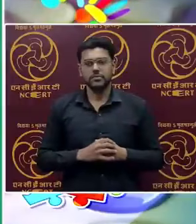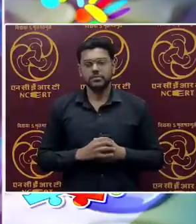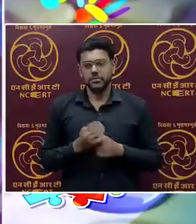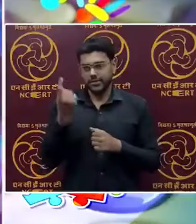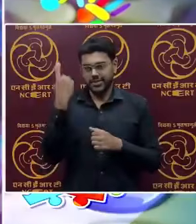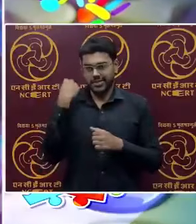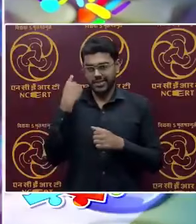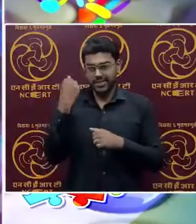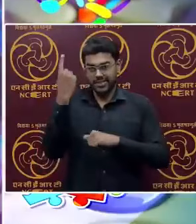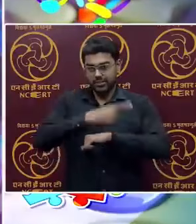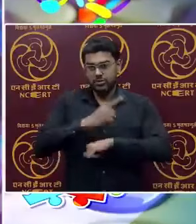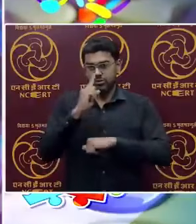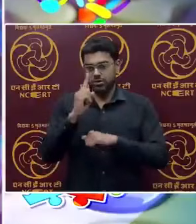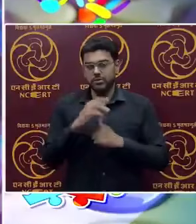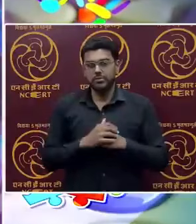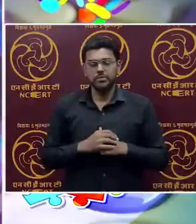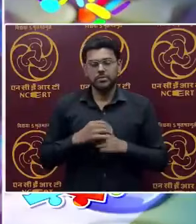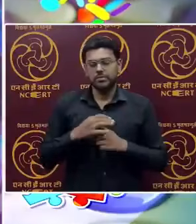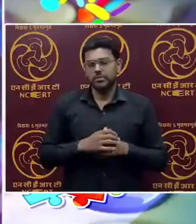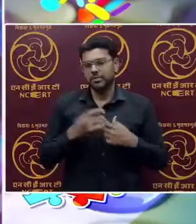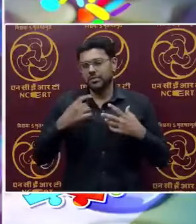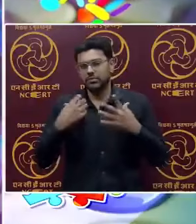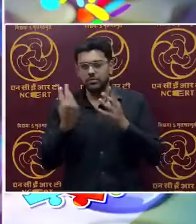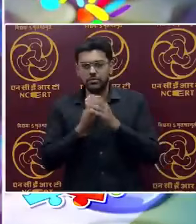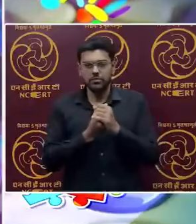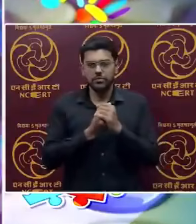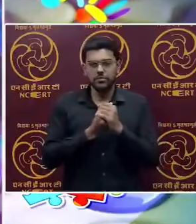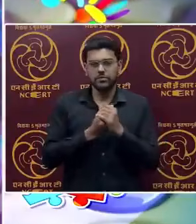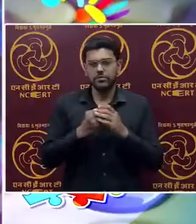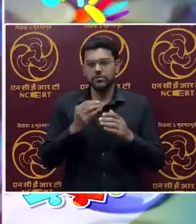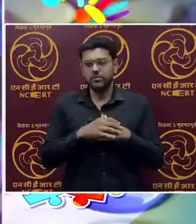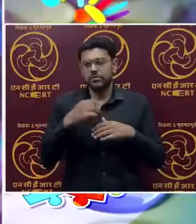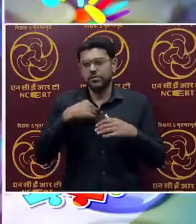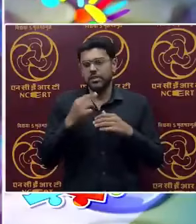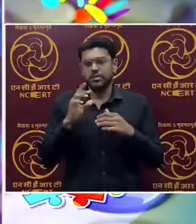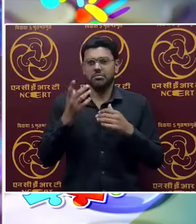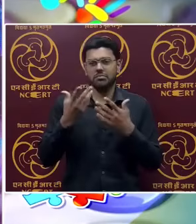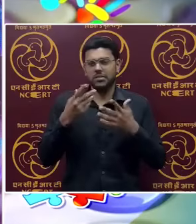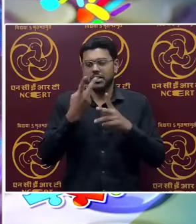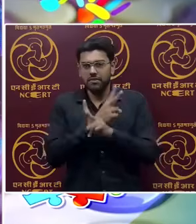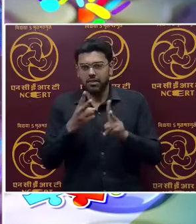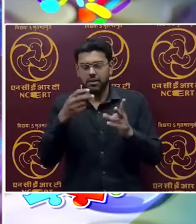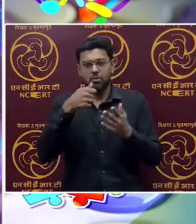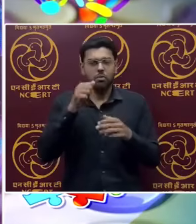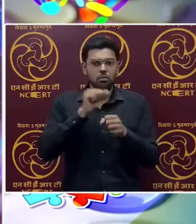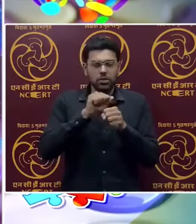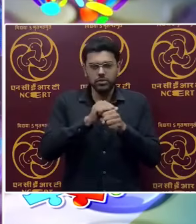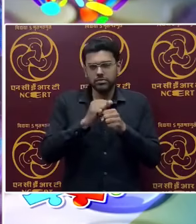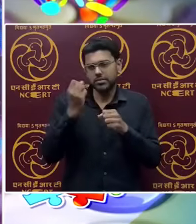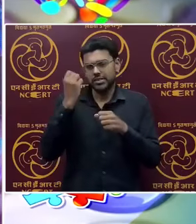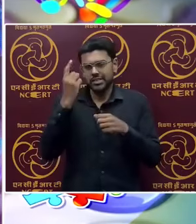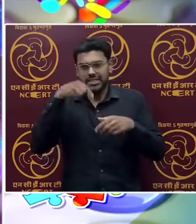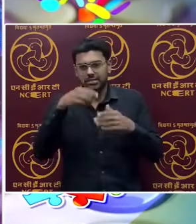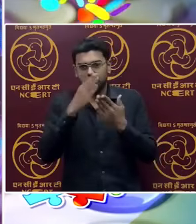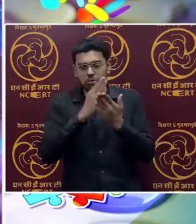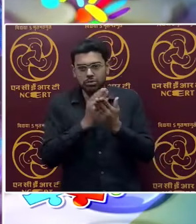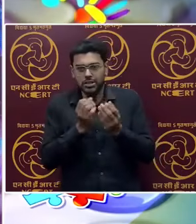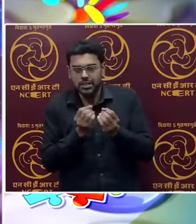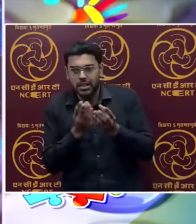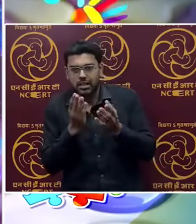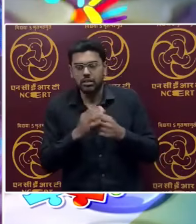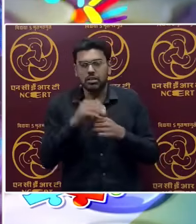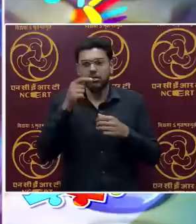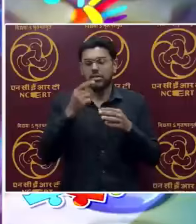was a very significant day. We laid actually groundwork for this particular series and for our